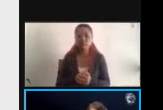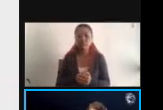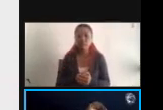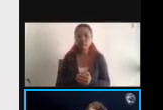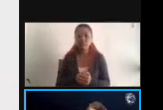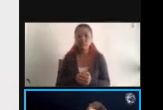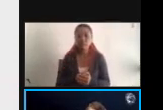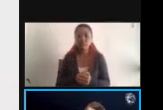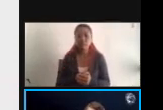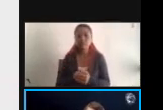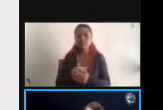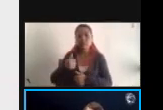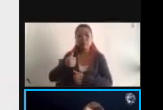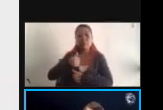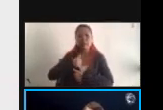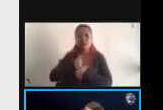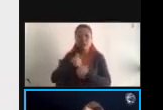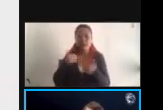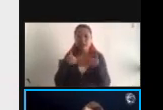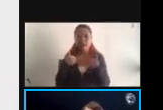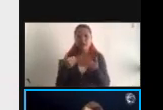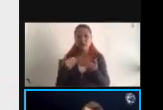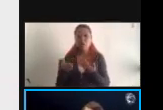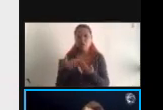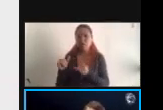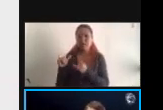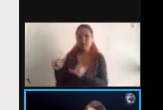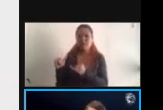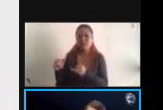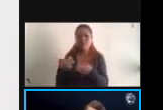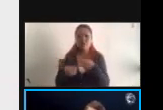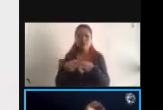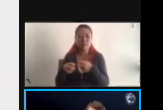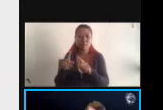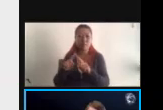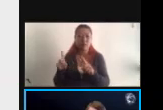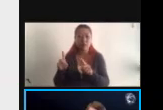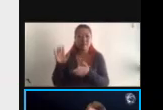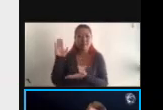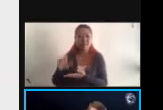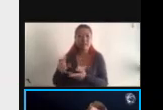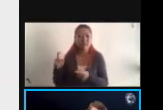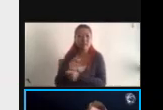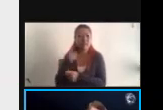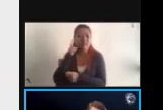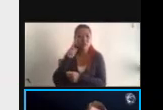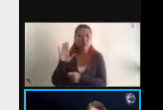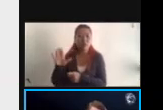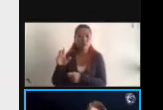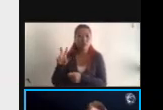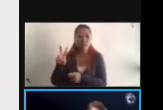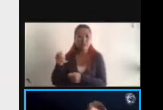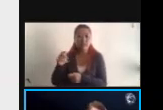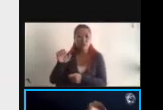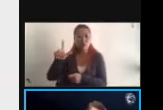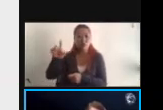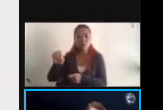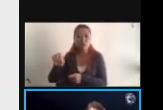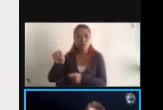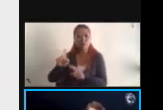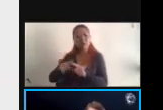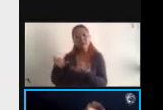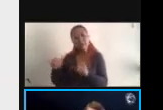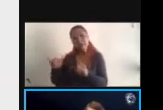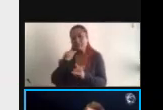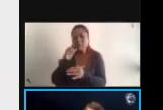The military had a similar problem in a sort of a much less complicated vehicle, but still not simple.